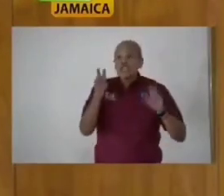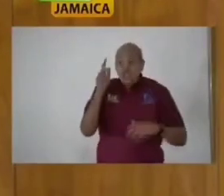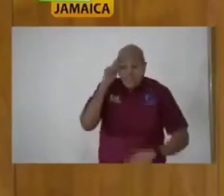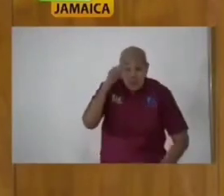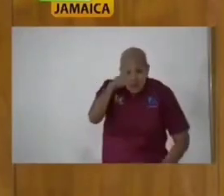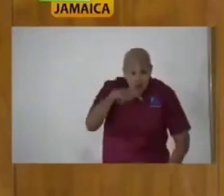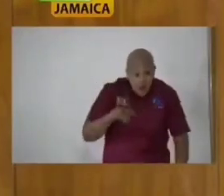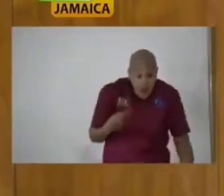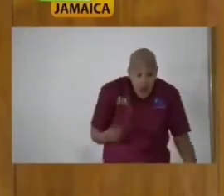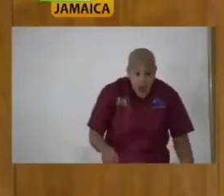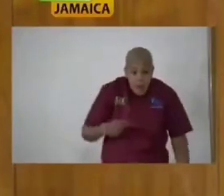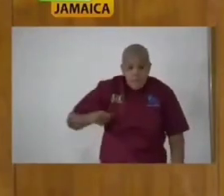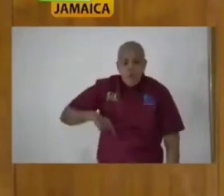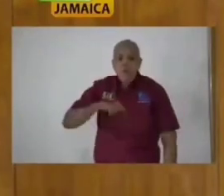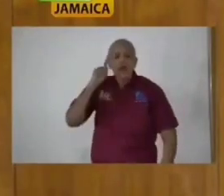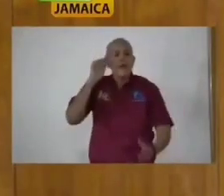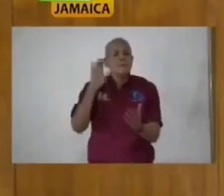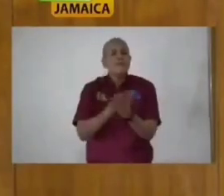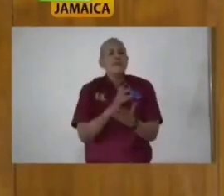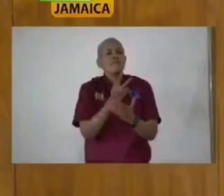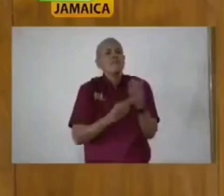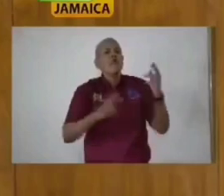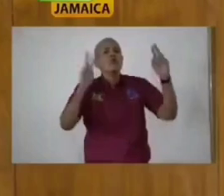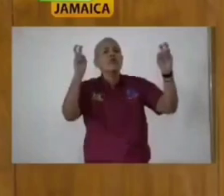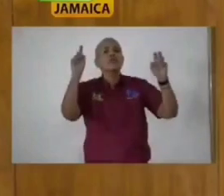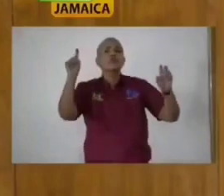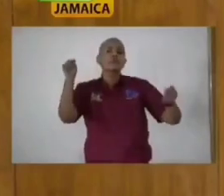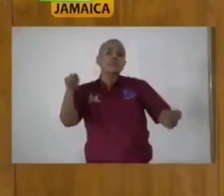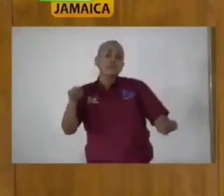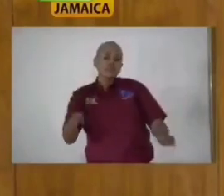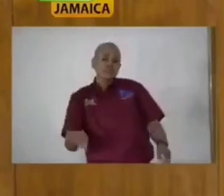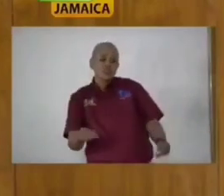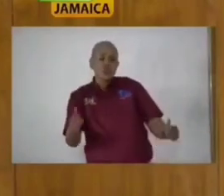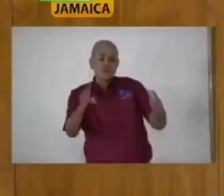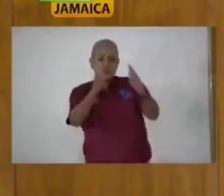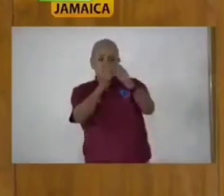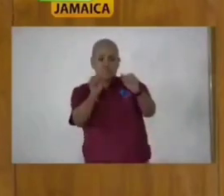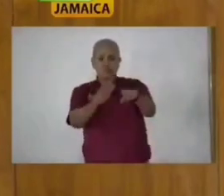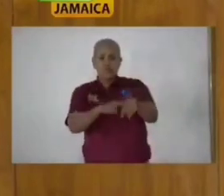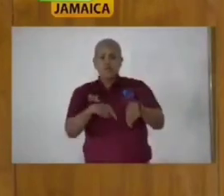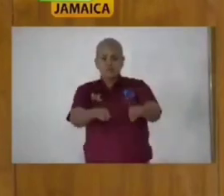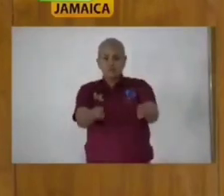us, and we believe that both issues should be addressed at the same time.